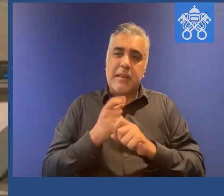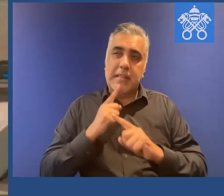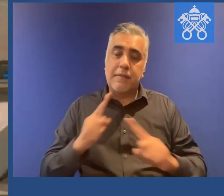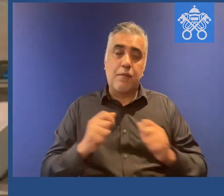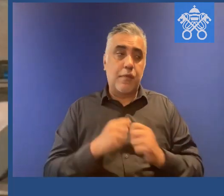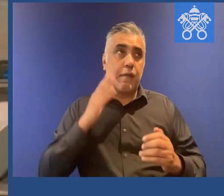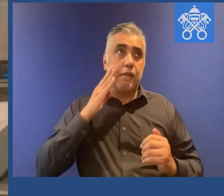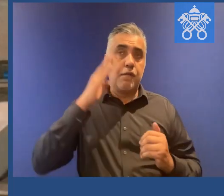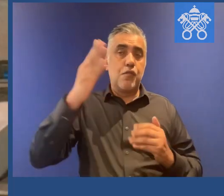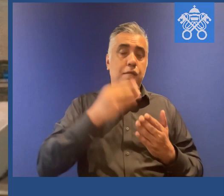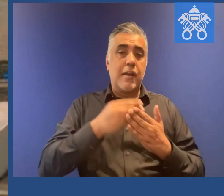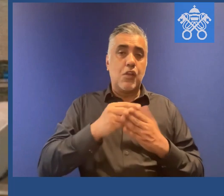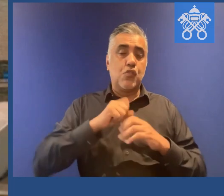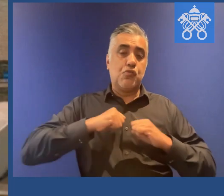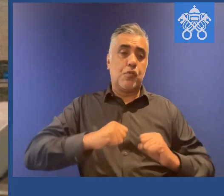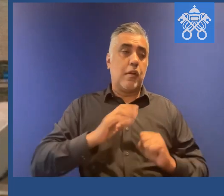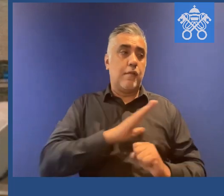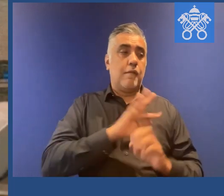security of their families.